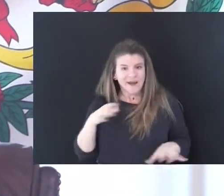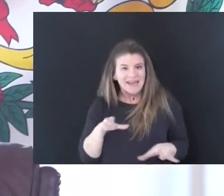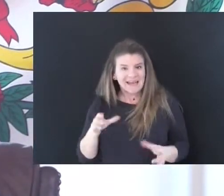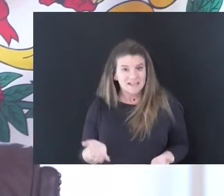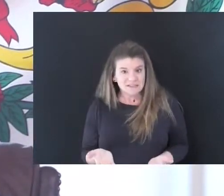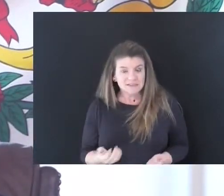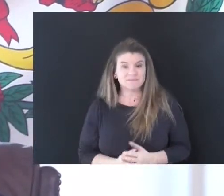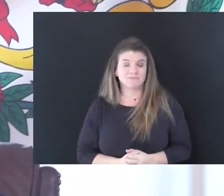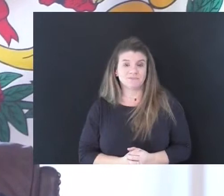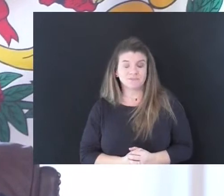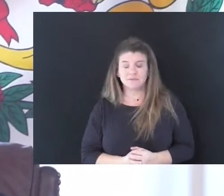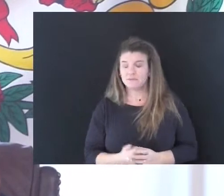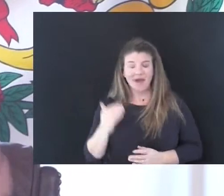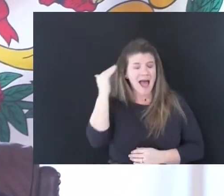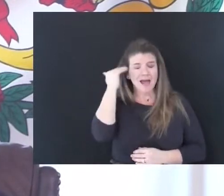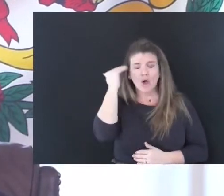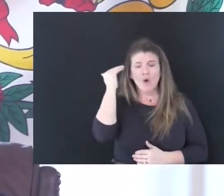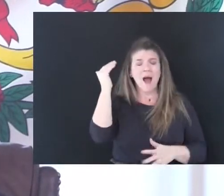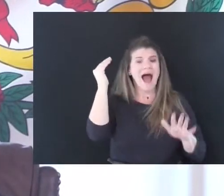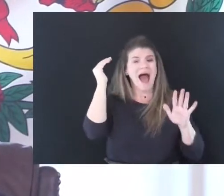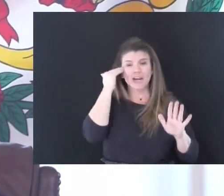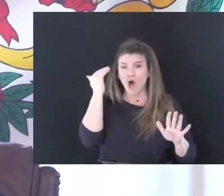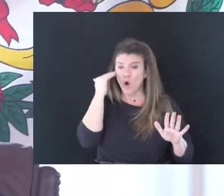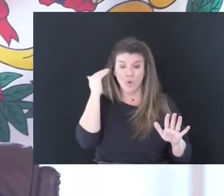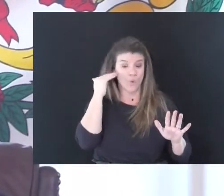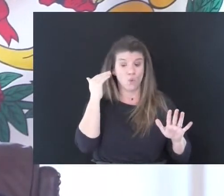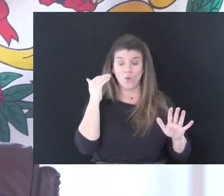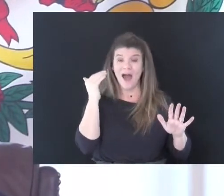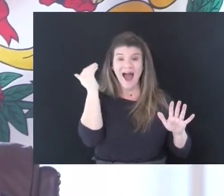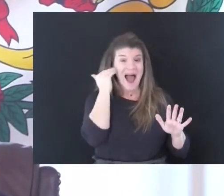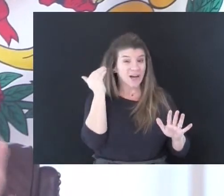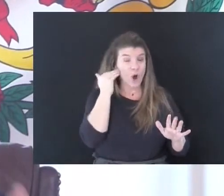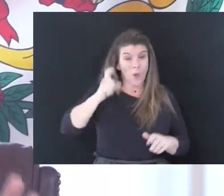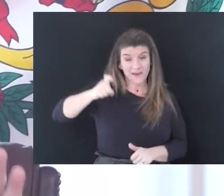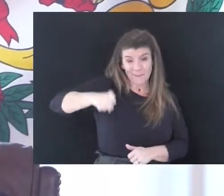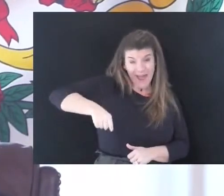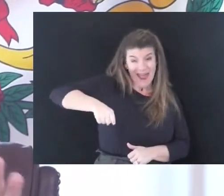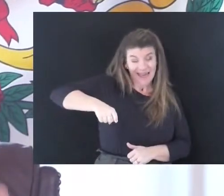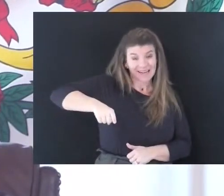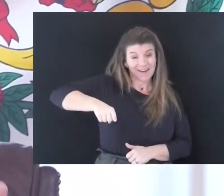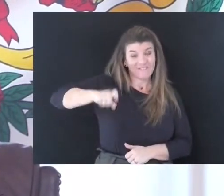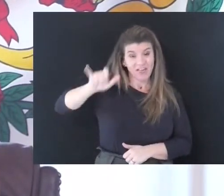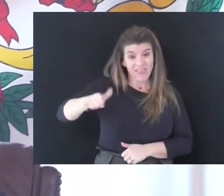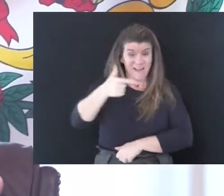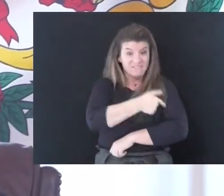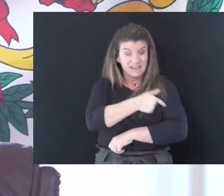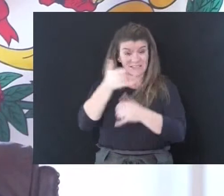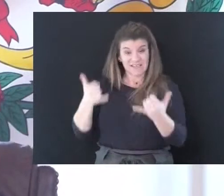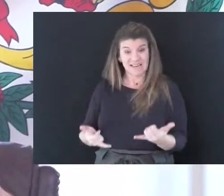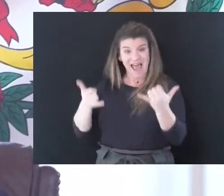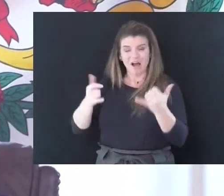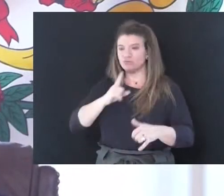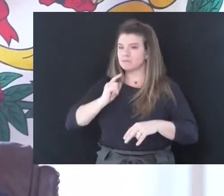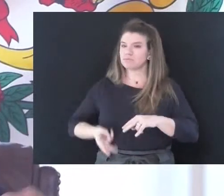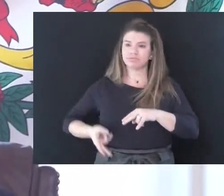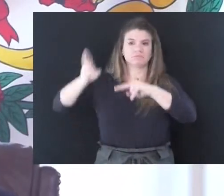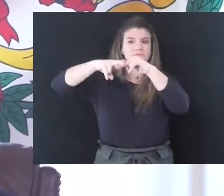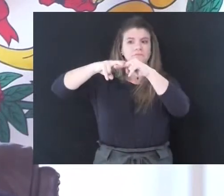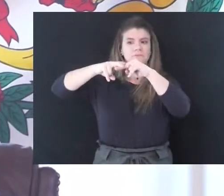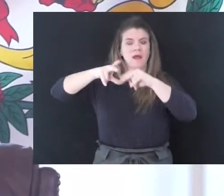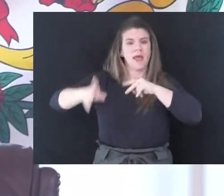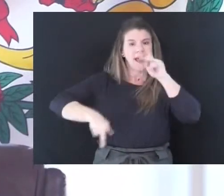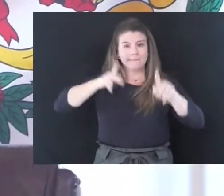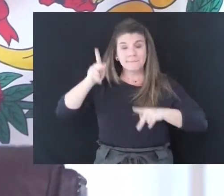Well, I know that the demand for the vaccine now has grown, and people